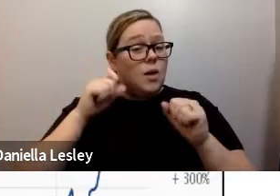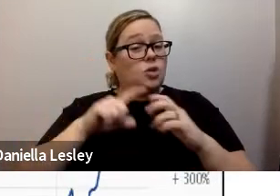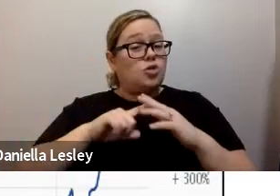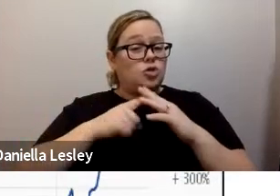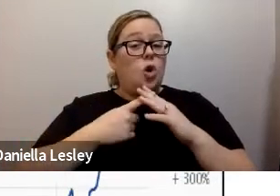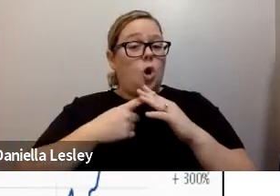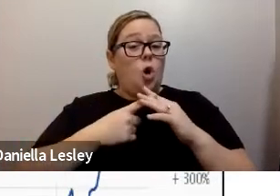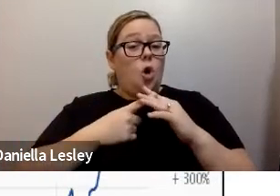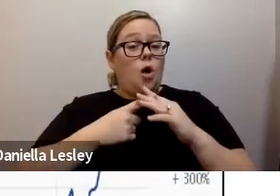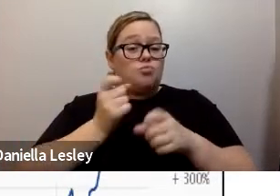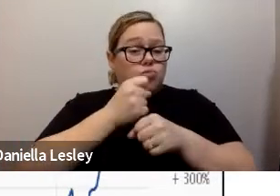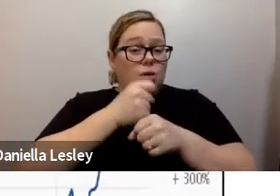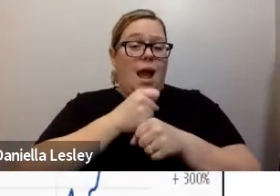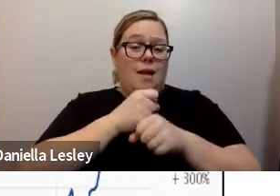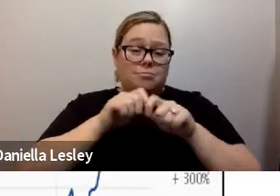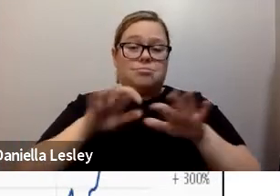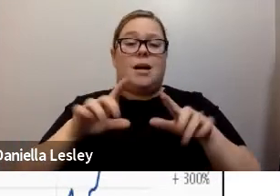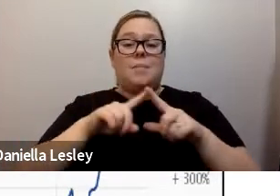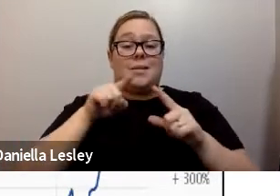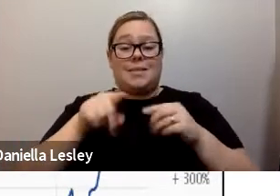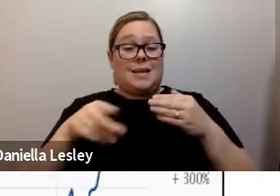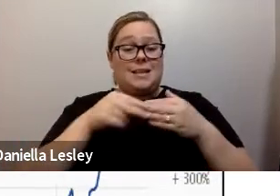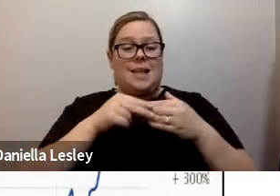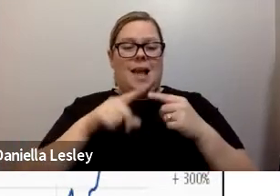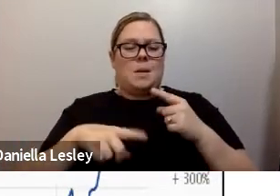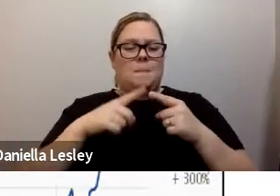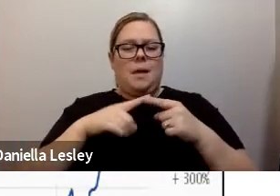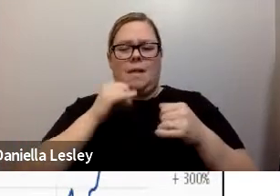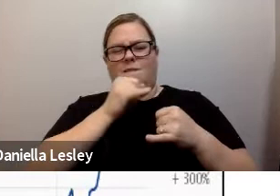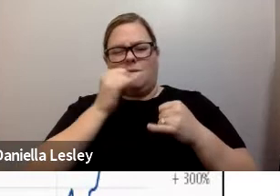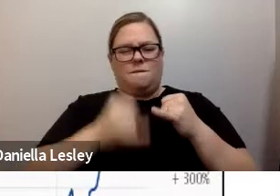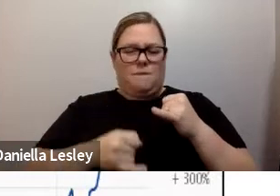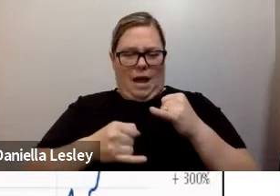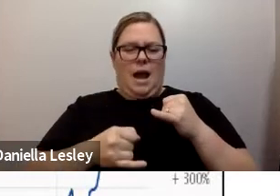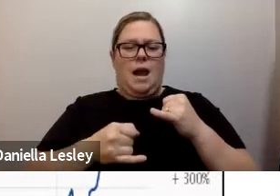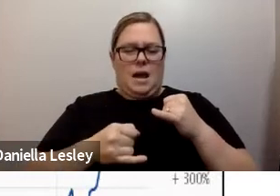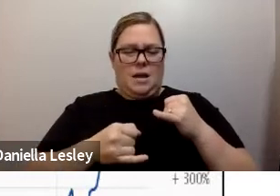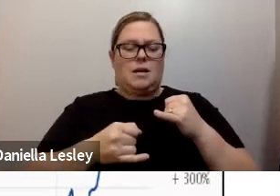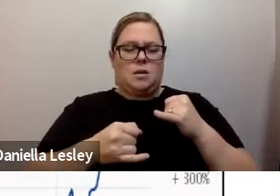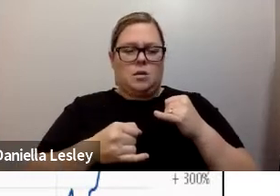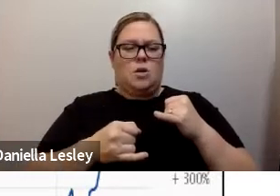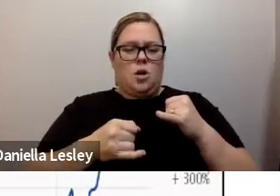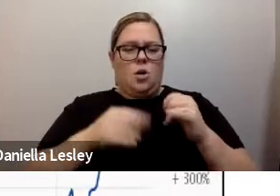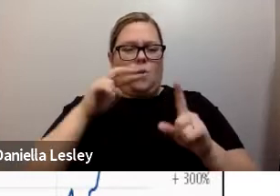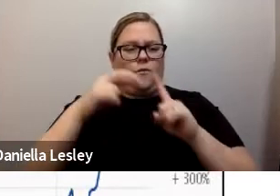commercialize this. So this slide is all about kind of that final closing argument on the commercialization outlook.